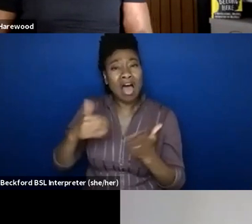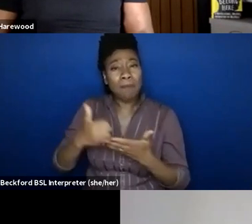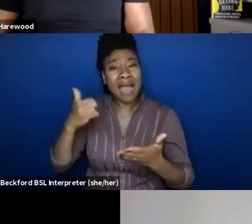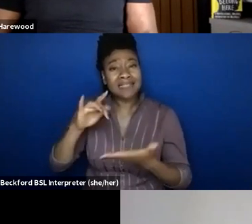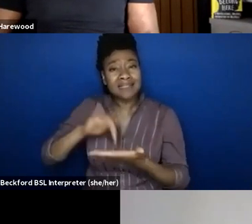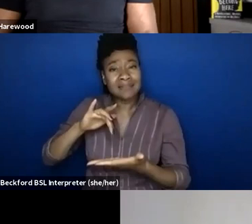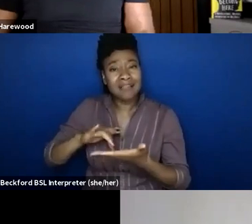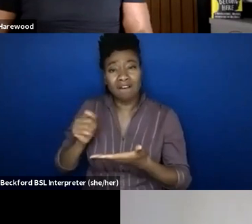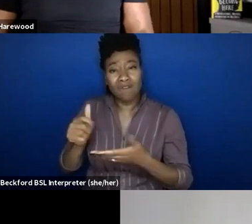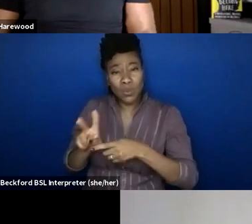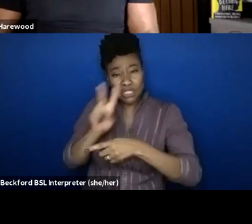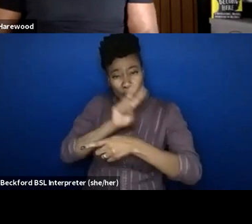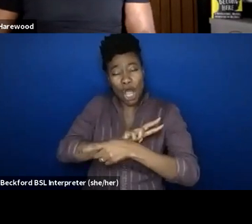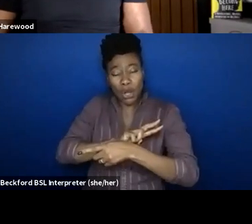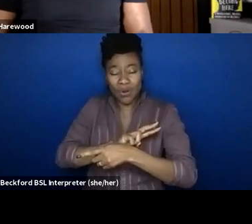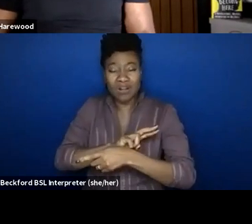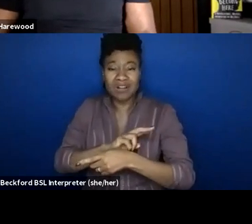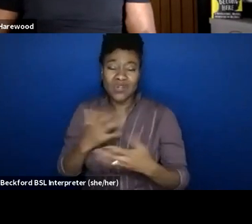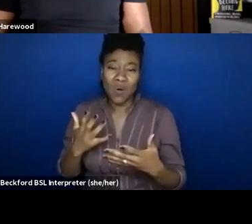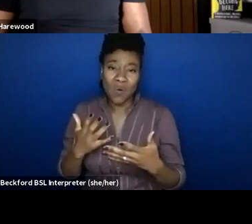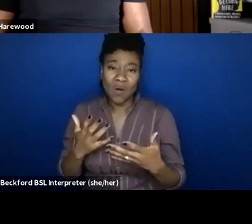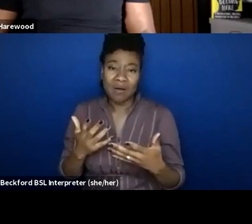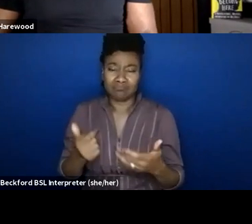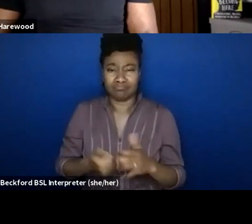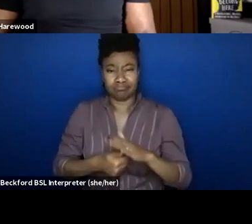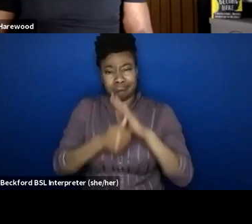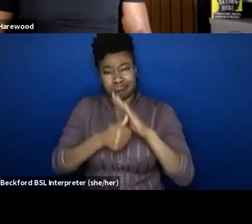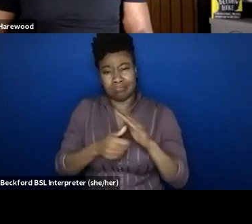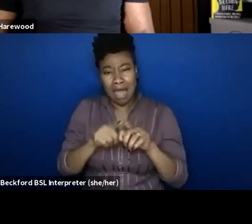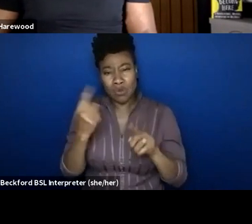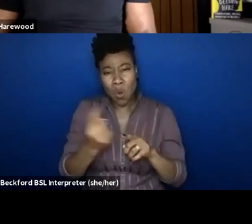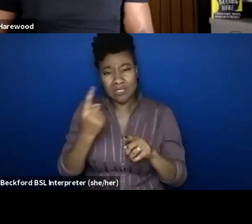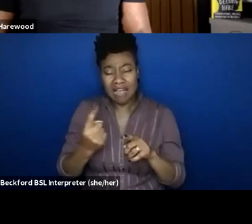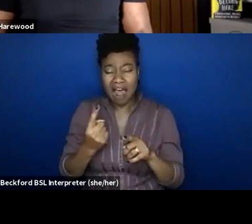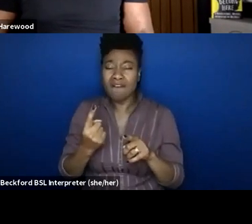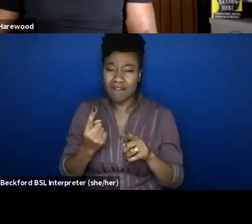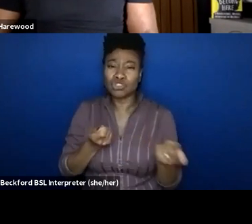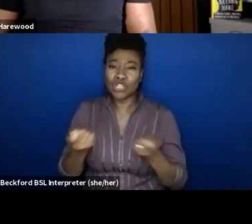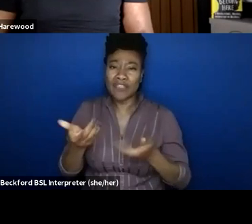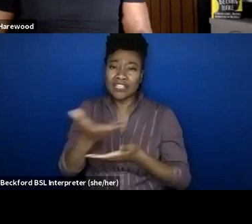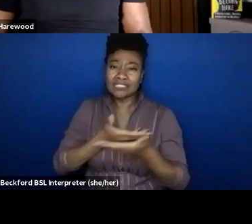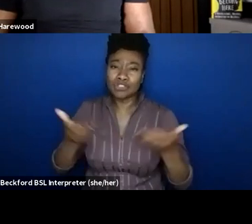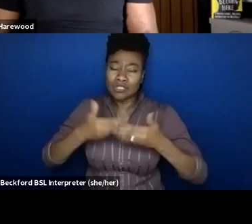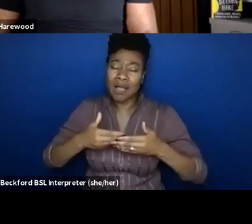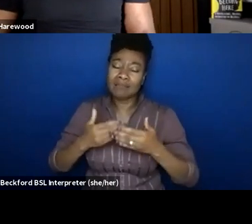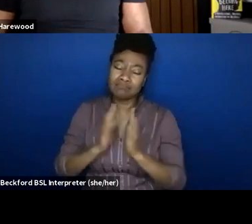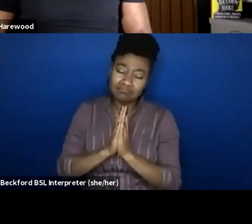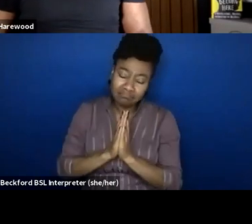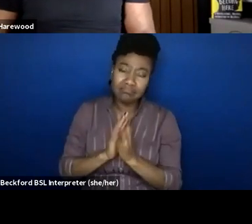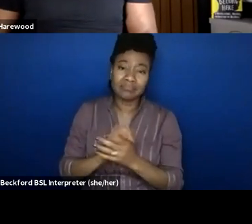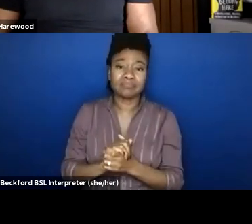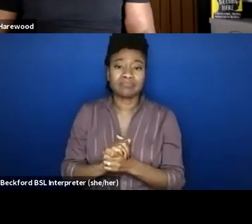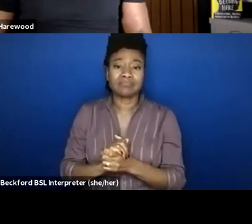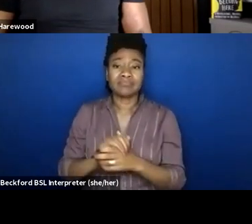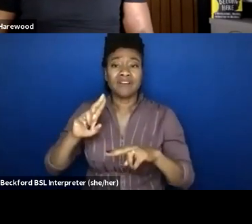to have an esteemed RCN fellow chair this important discussion tonight. To the RCN Libraries team, Francis,